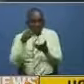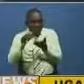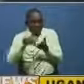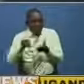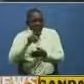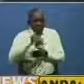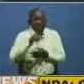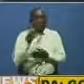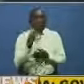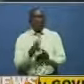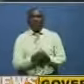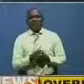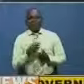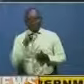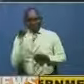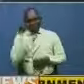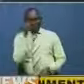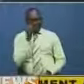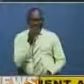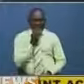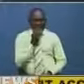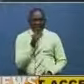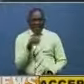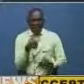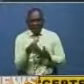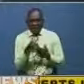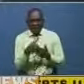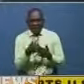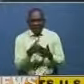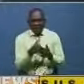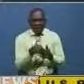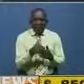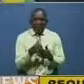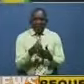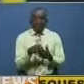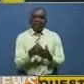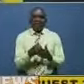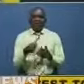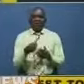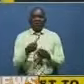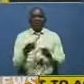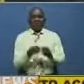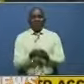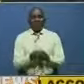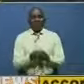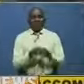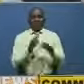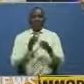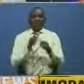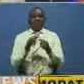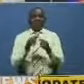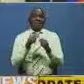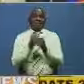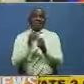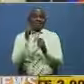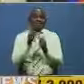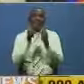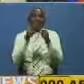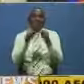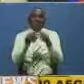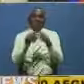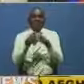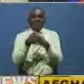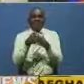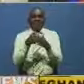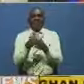I'm saying to myself, how does he manage to deal with all of this? The delegation was elated about how the